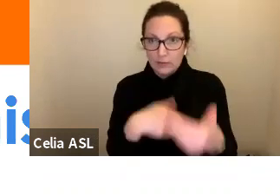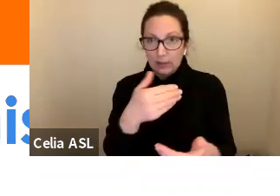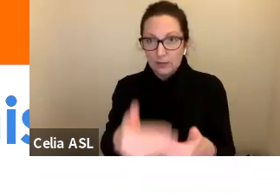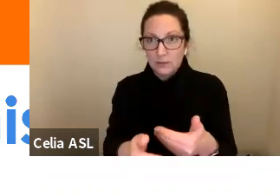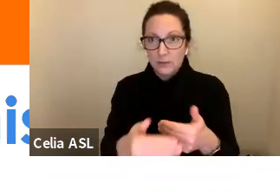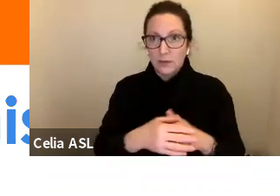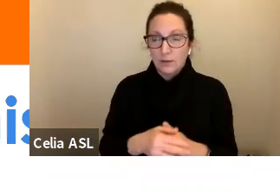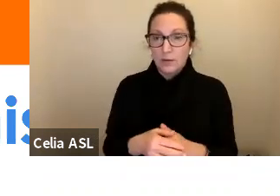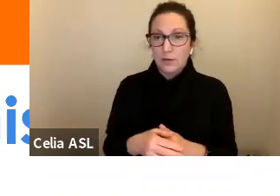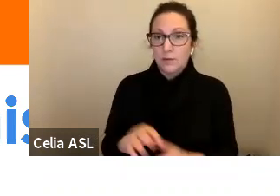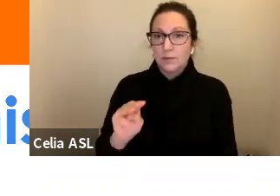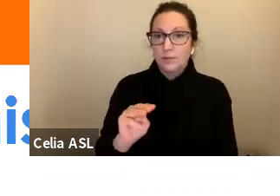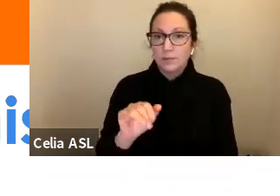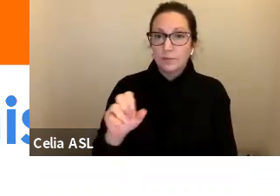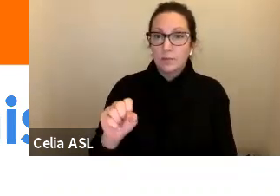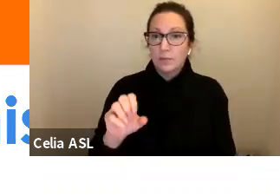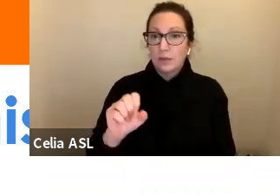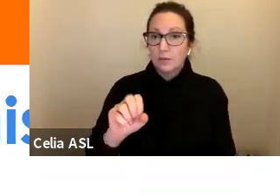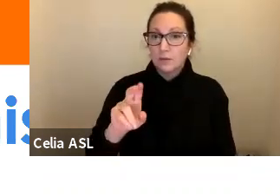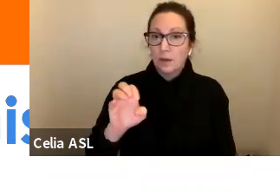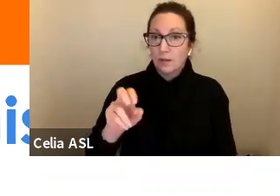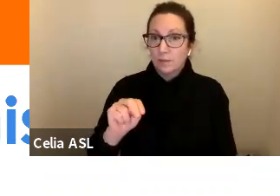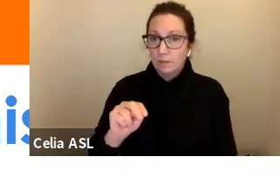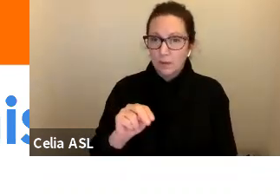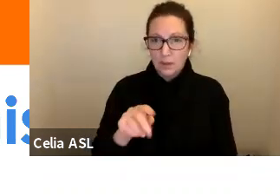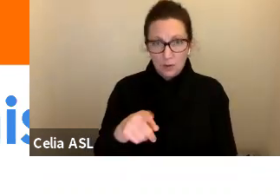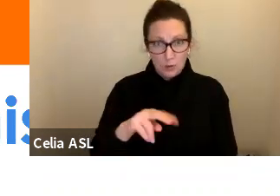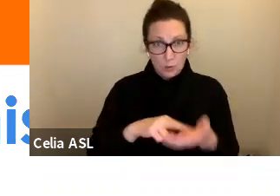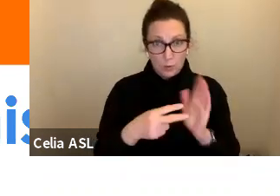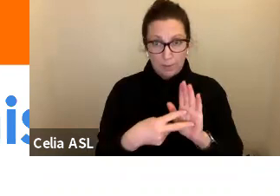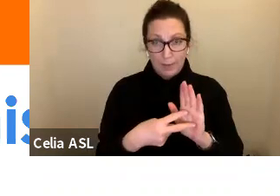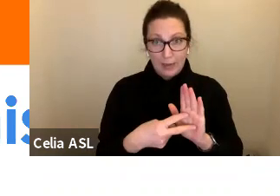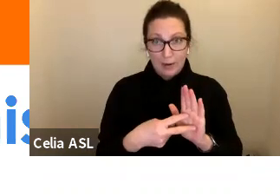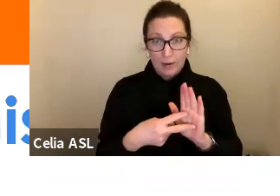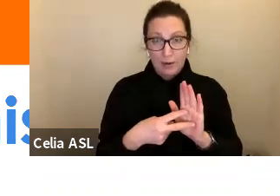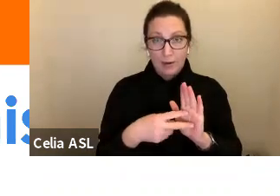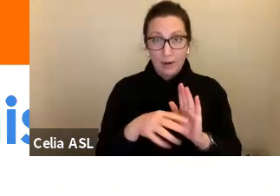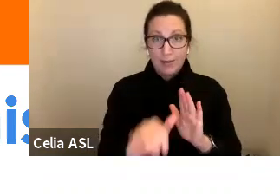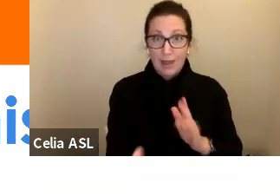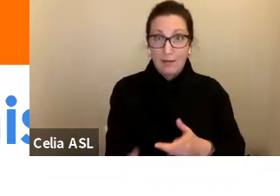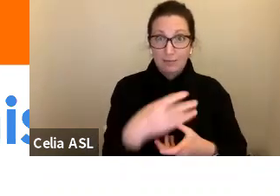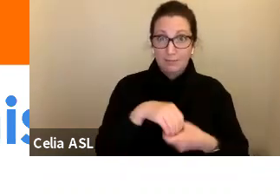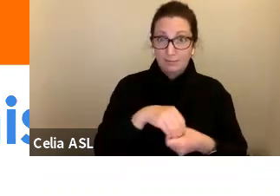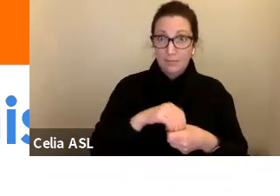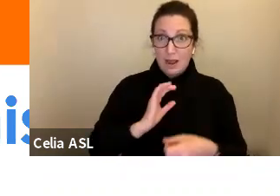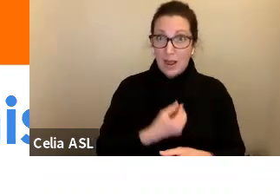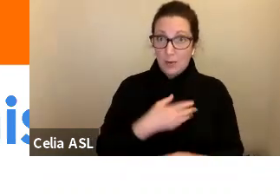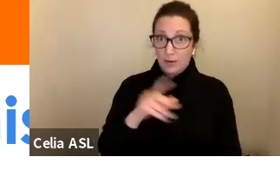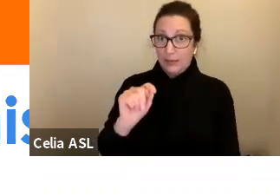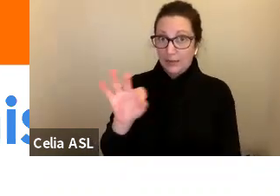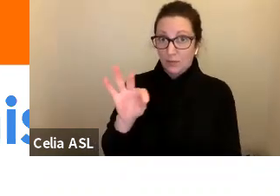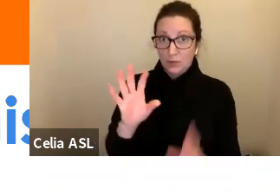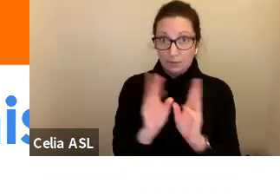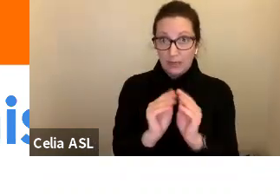You mean, and you're talking about all of that happening as part of our task force meetings, right?